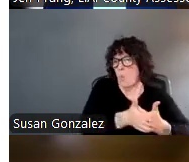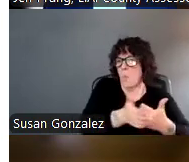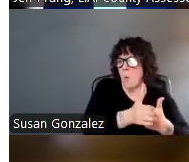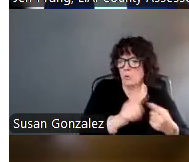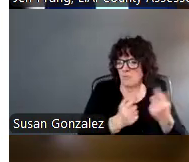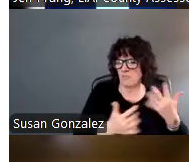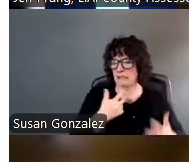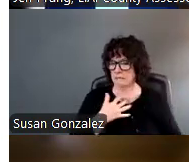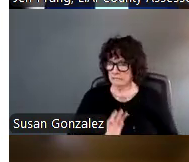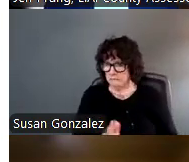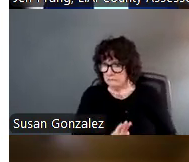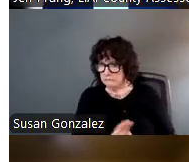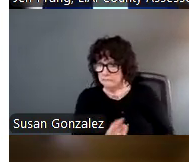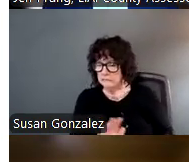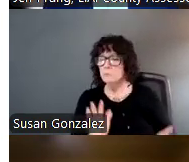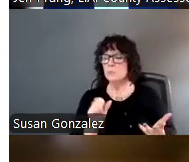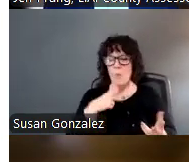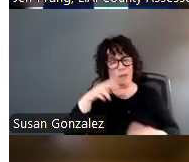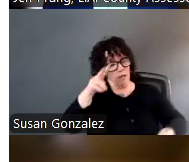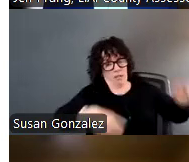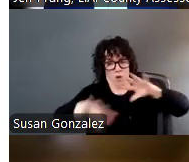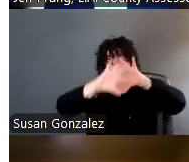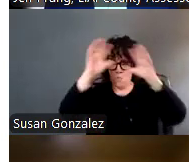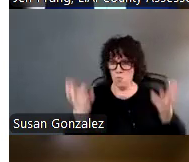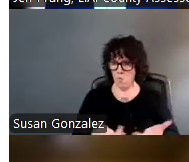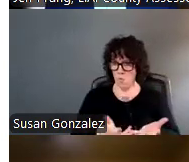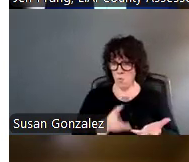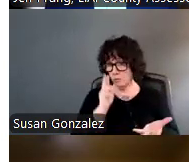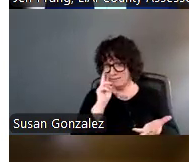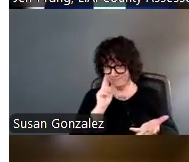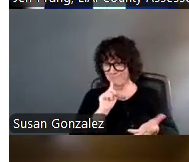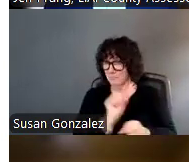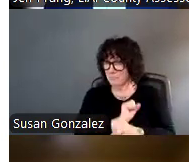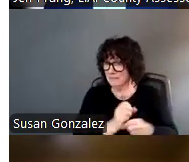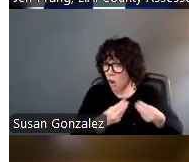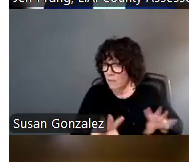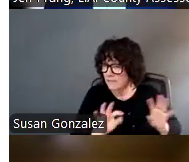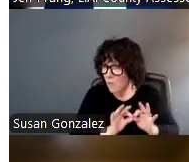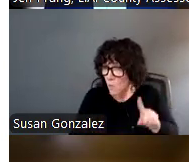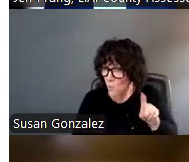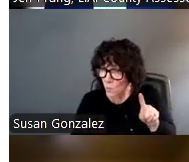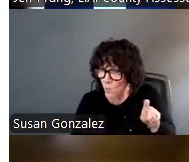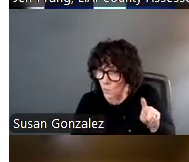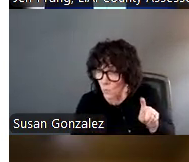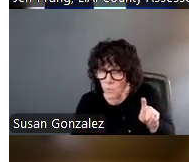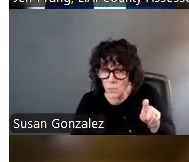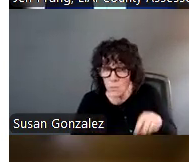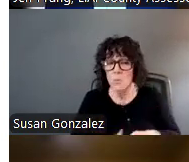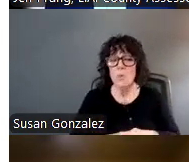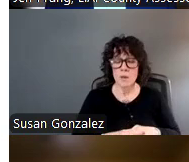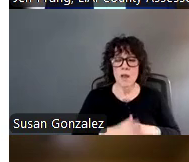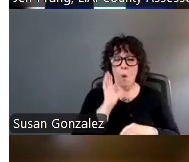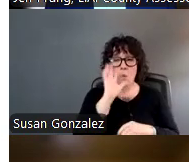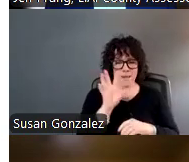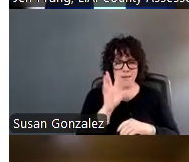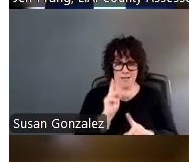And we will apply a decline in value where appropriate. Now, it gets even more complicated because your ability to have a decline